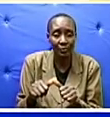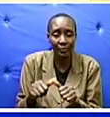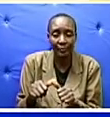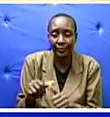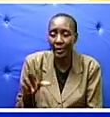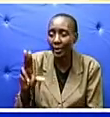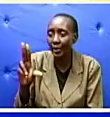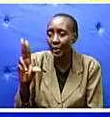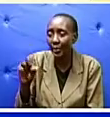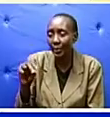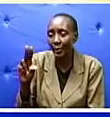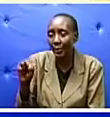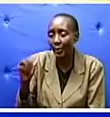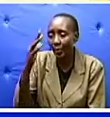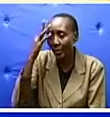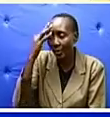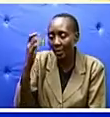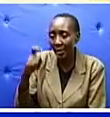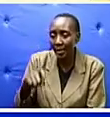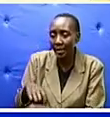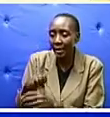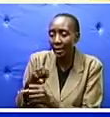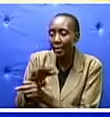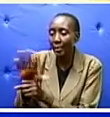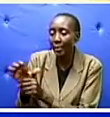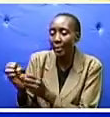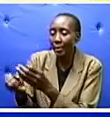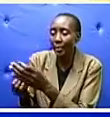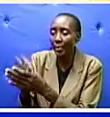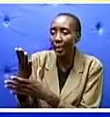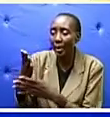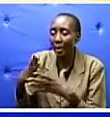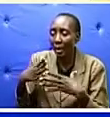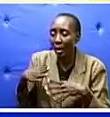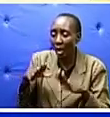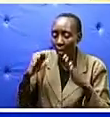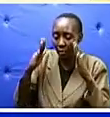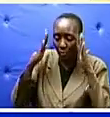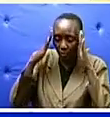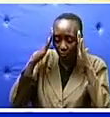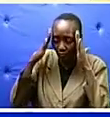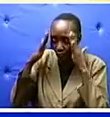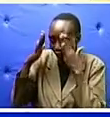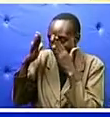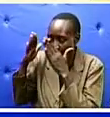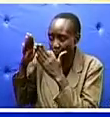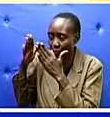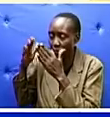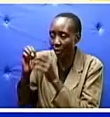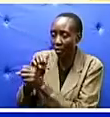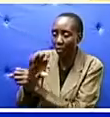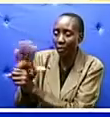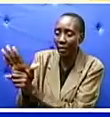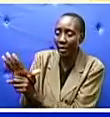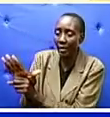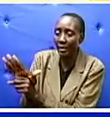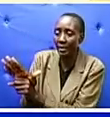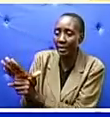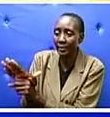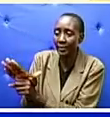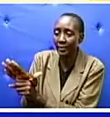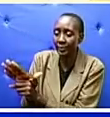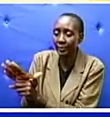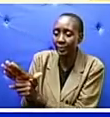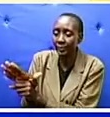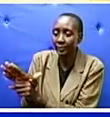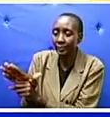when COVID-19 came in, the people shifted their more effort in COVID-19. And that's why in